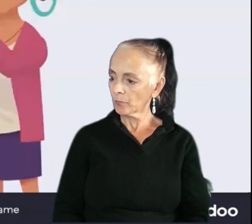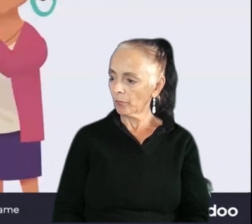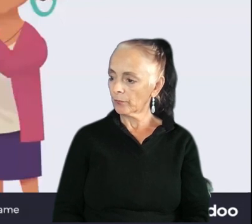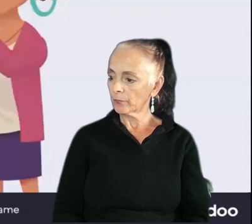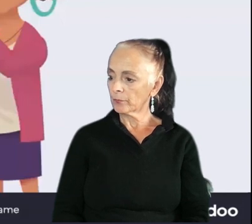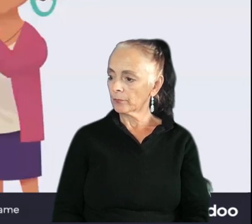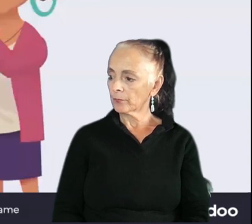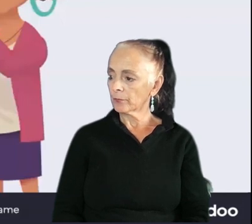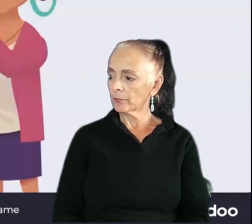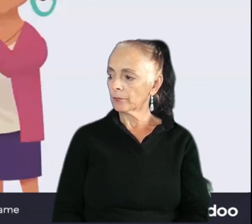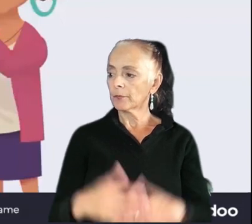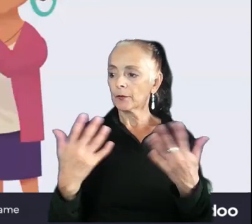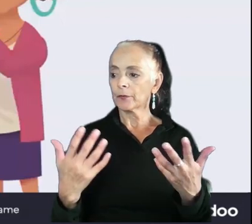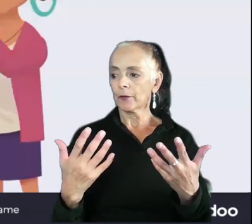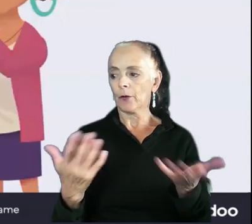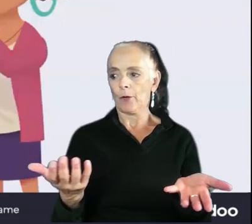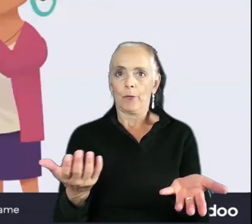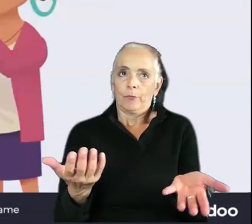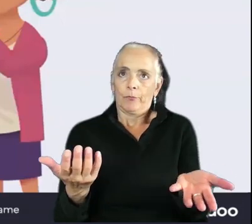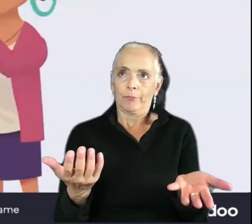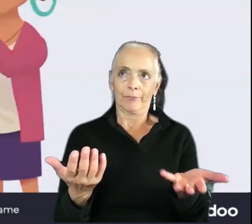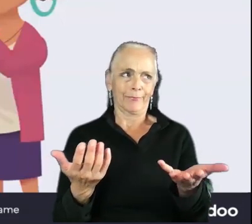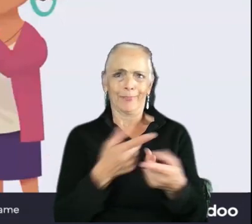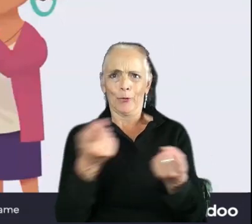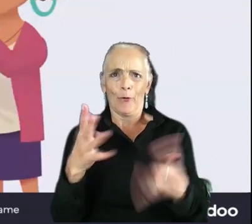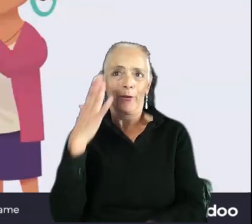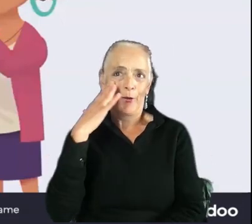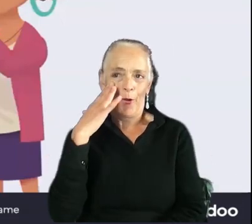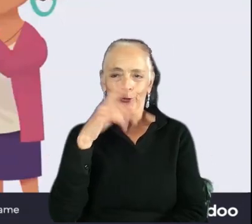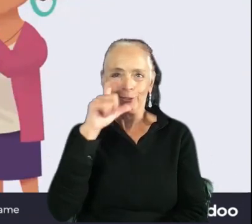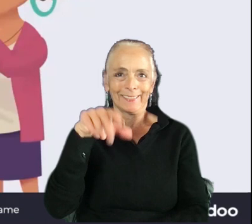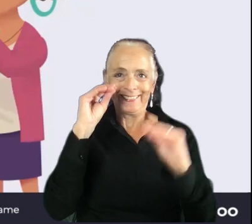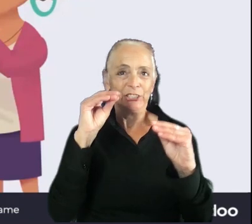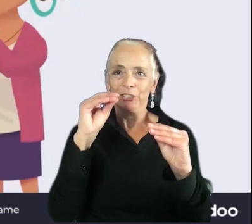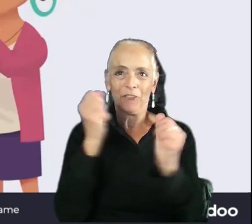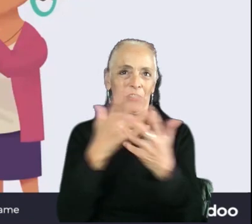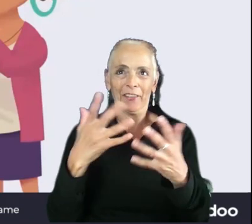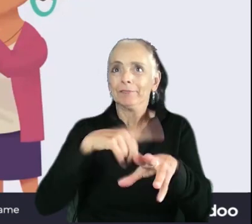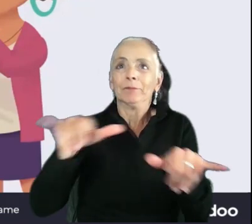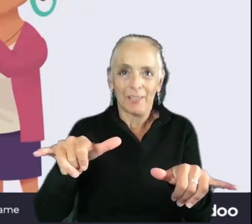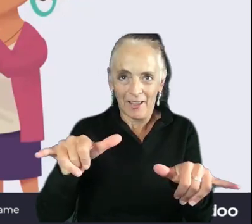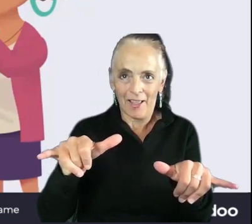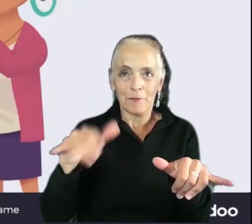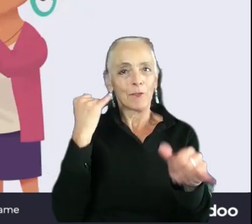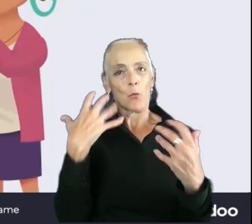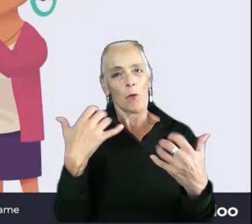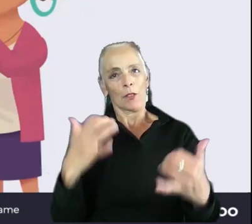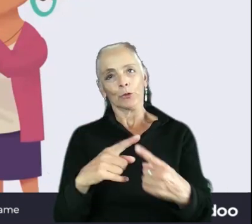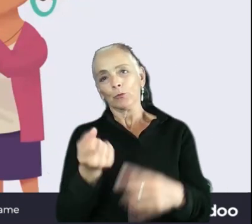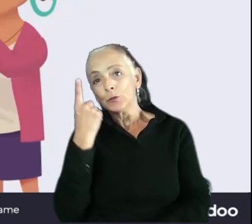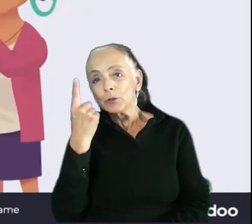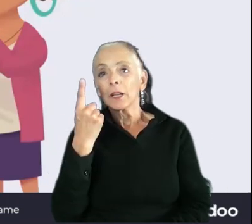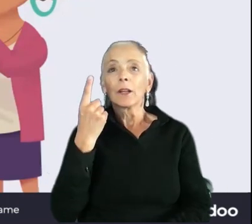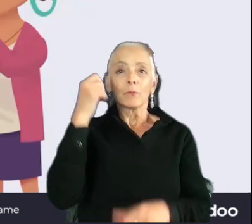So it's no breaking news for UX designers that you should not teach everything at once if you want players to understand and remember how to play